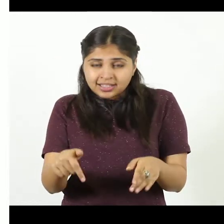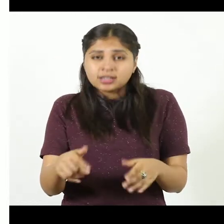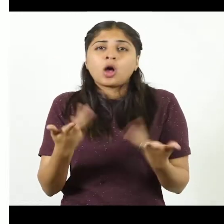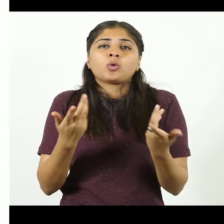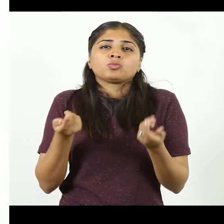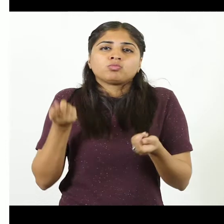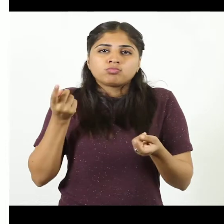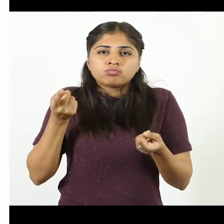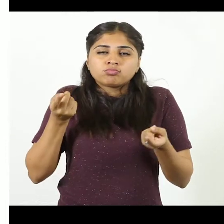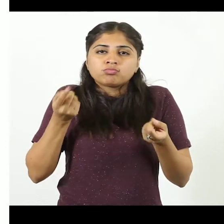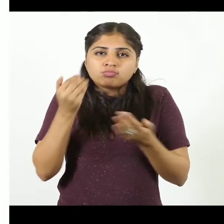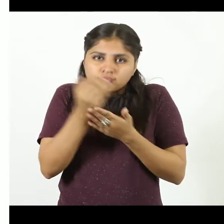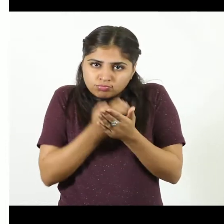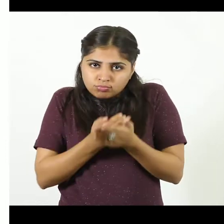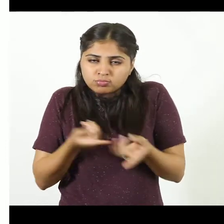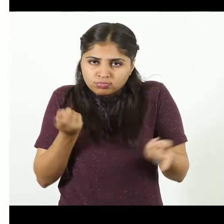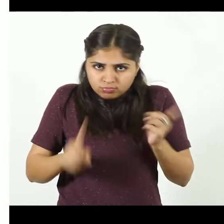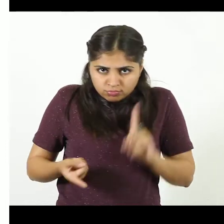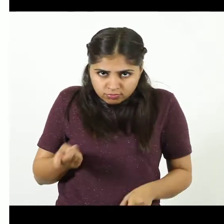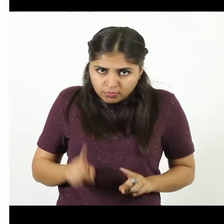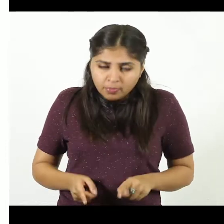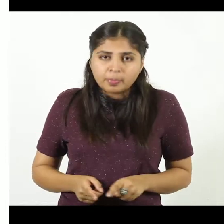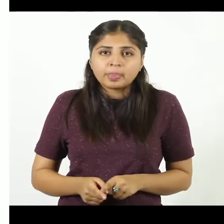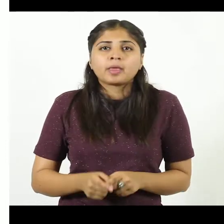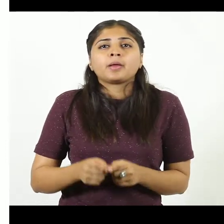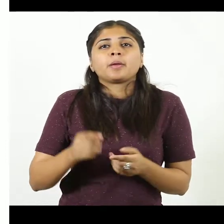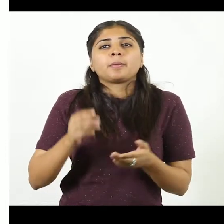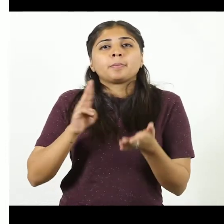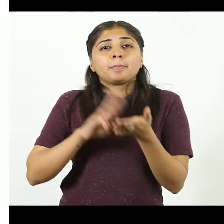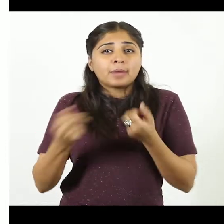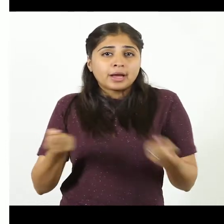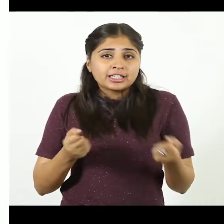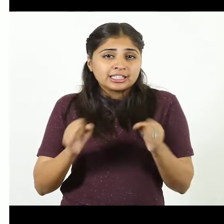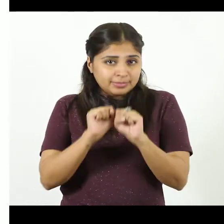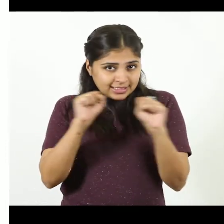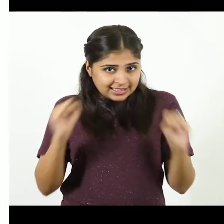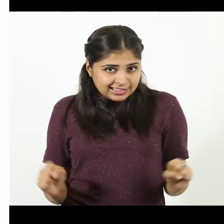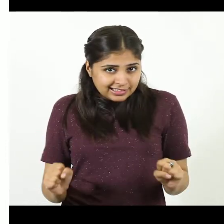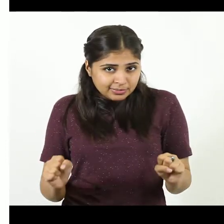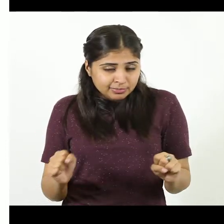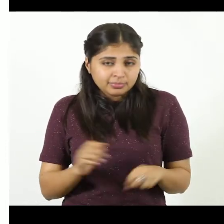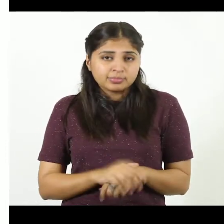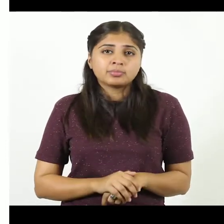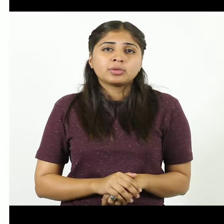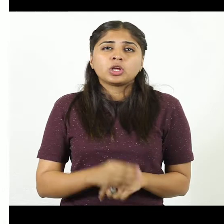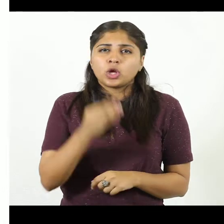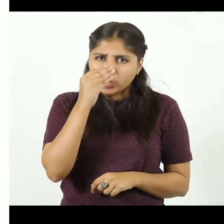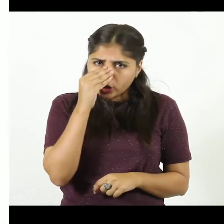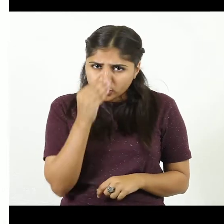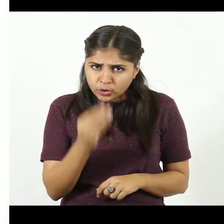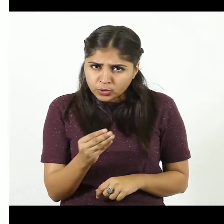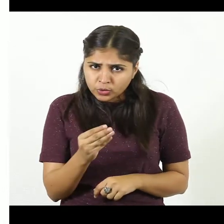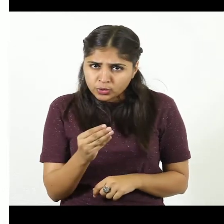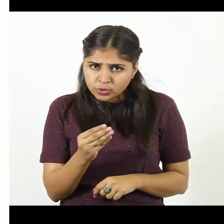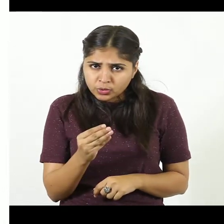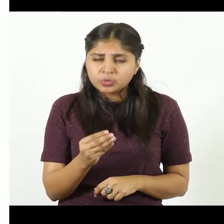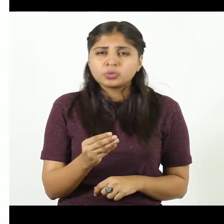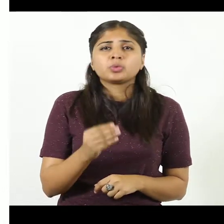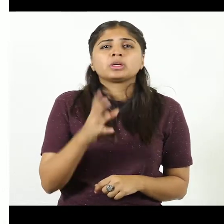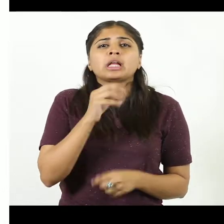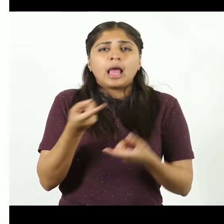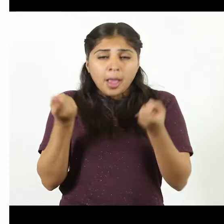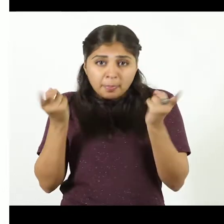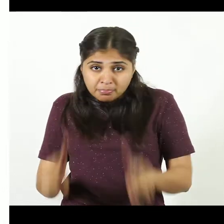4, workstation maintenance. Number 5, database management systems. Number 6,